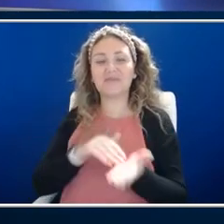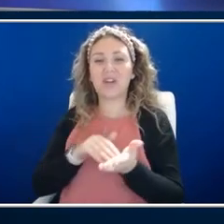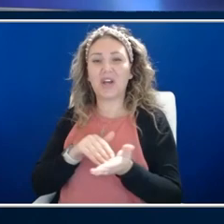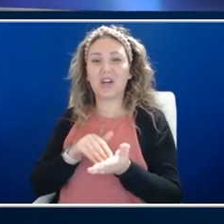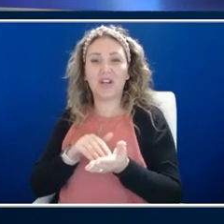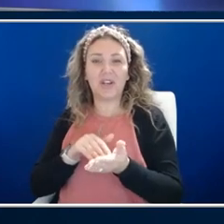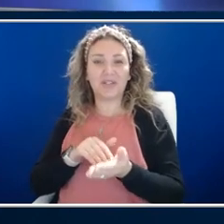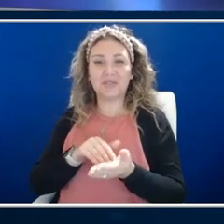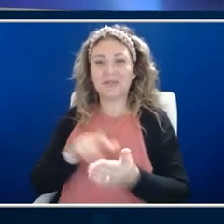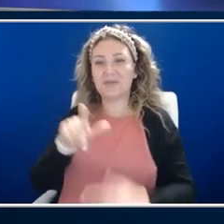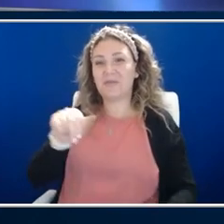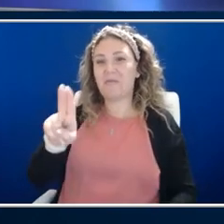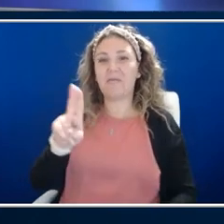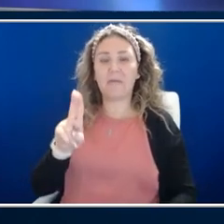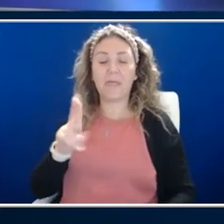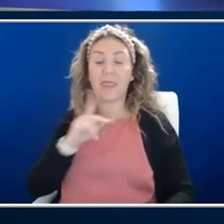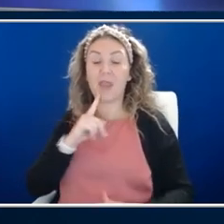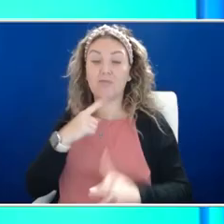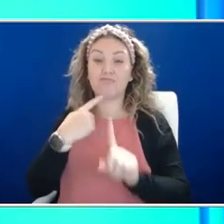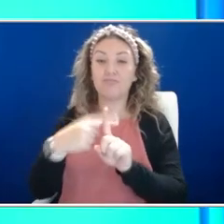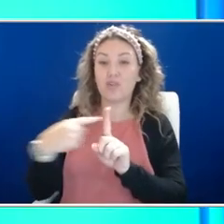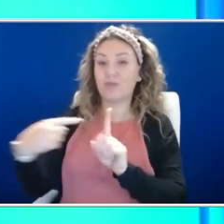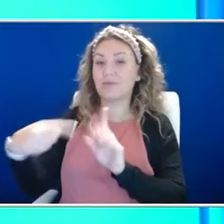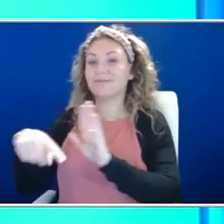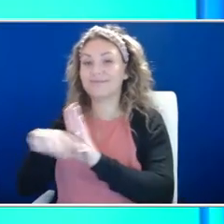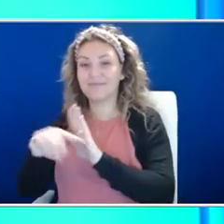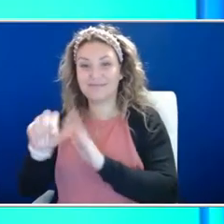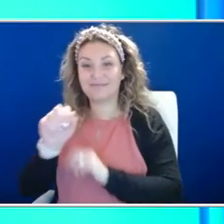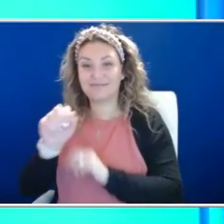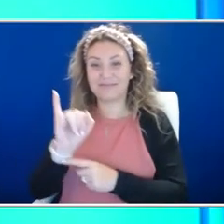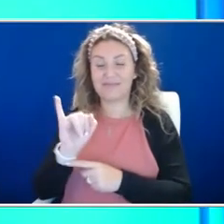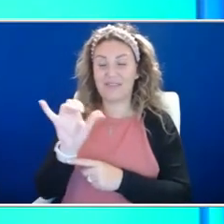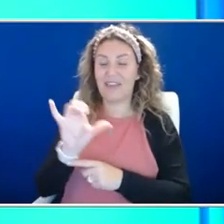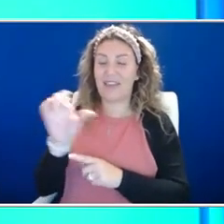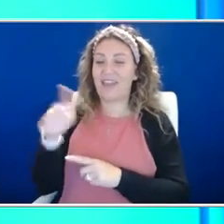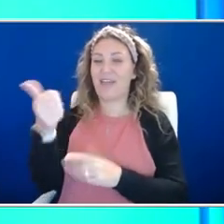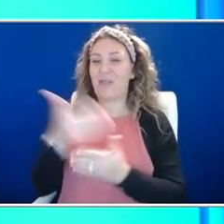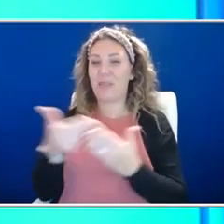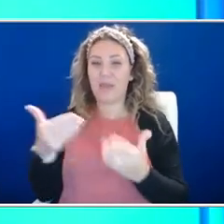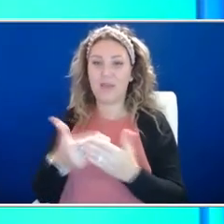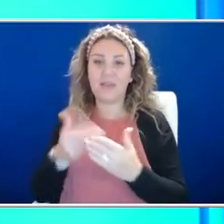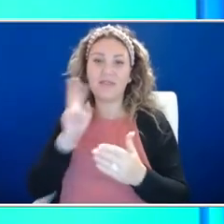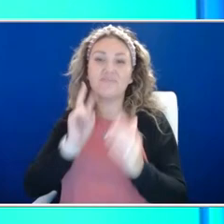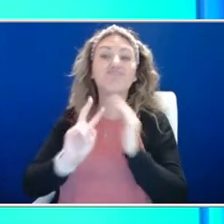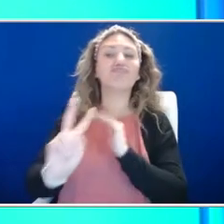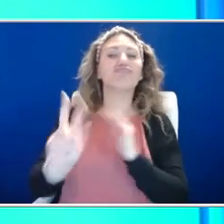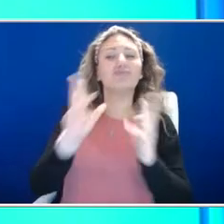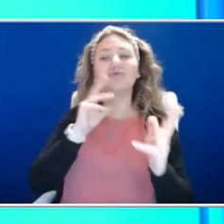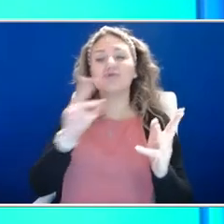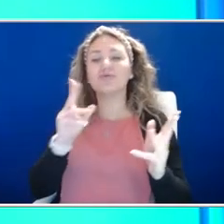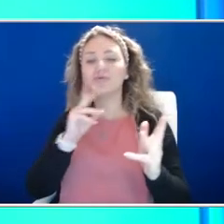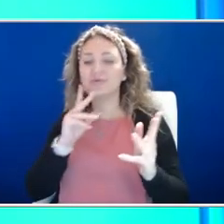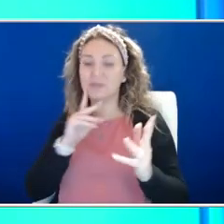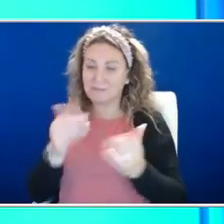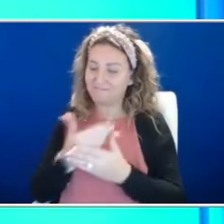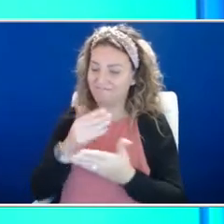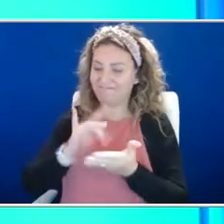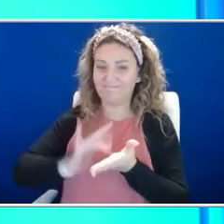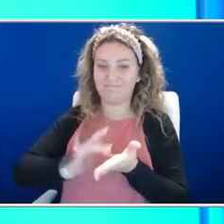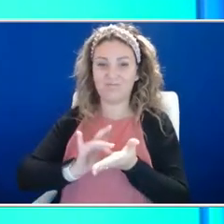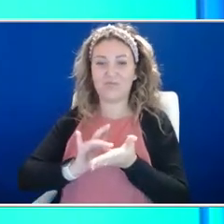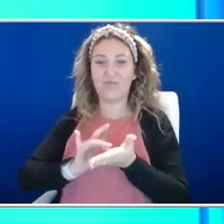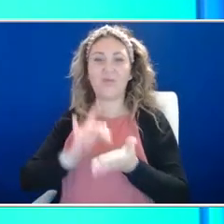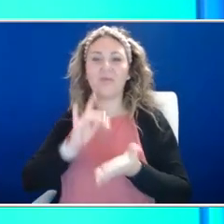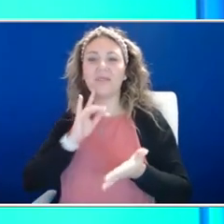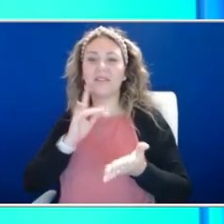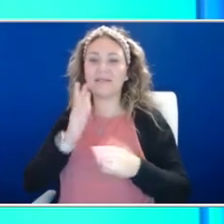are definitely pros and cons to AI, like everything else, but I'm really looking forward to its good use in medicine to finally improve